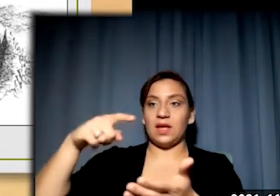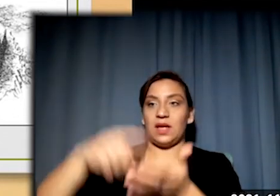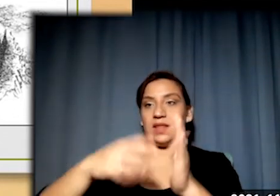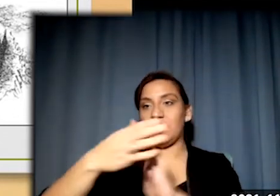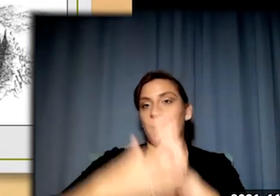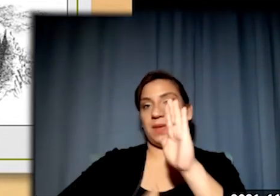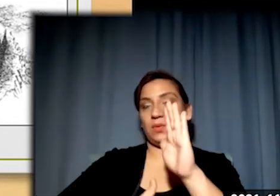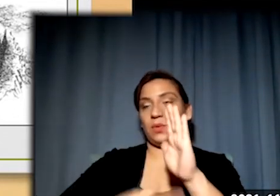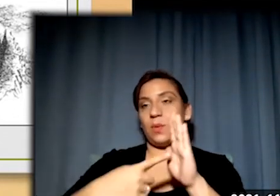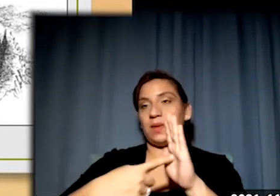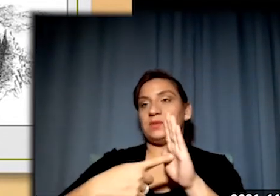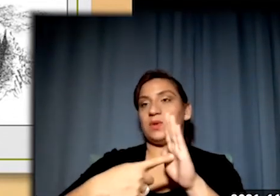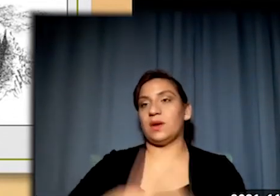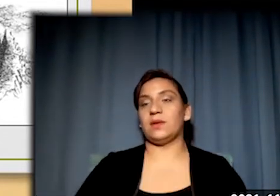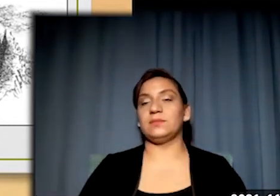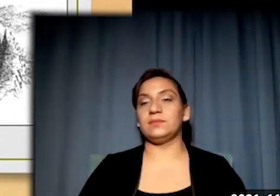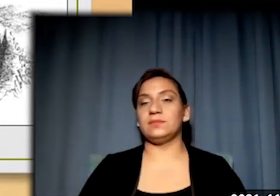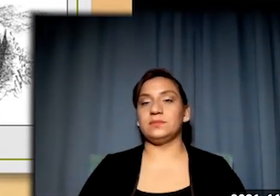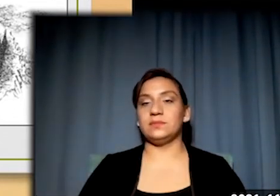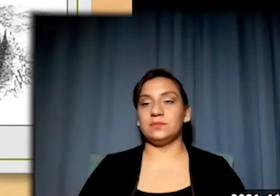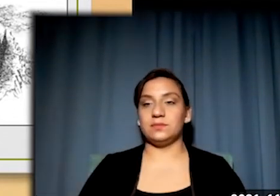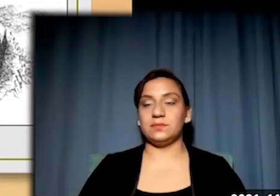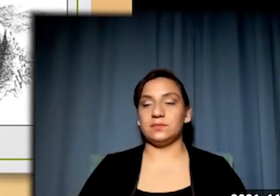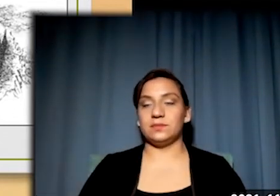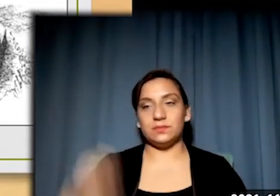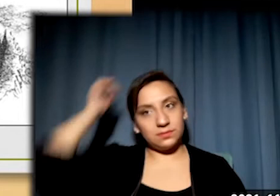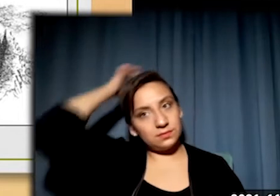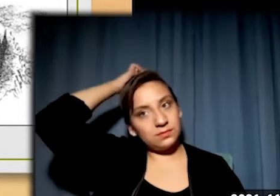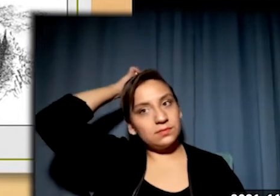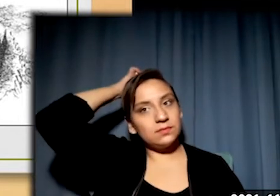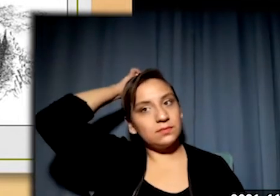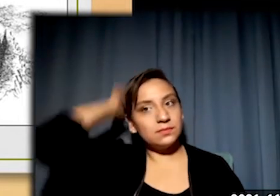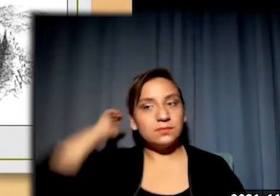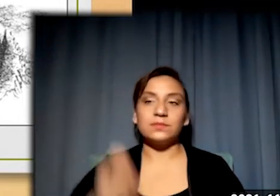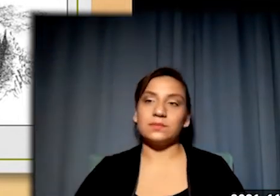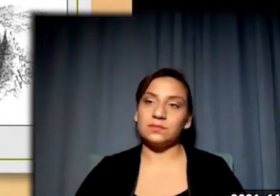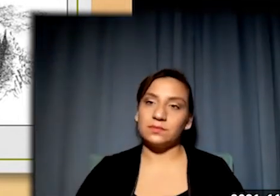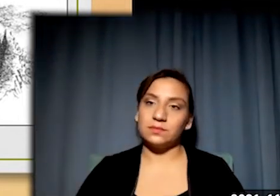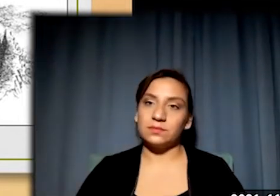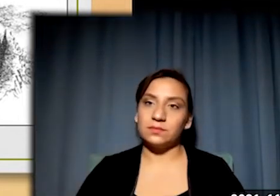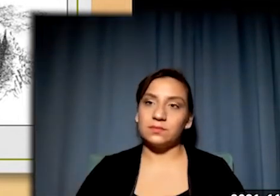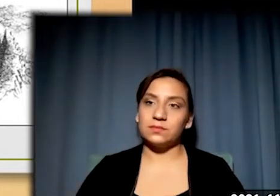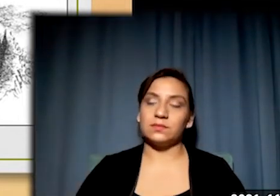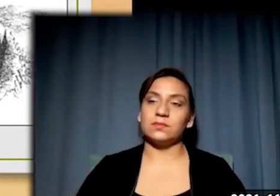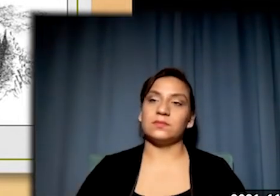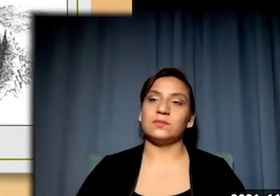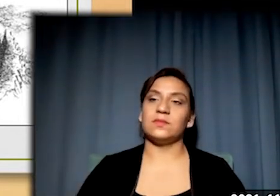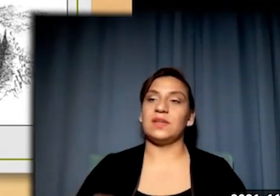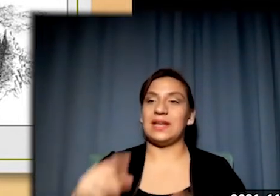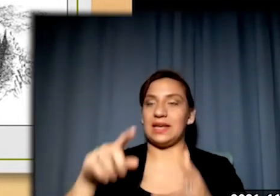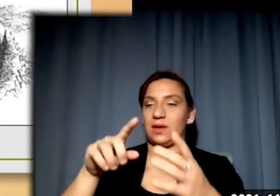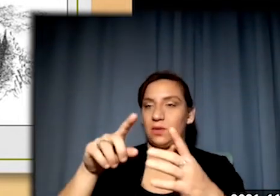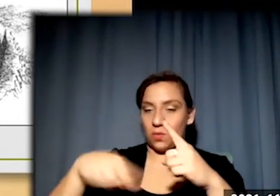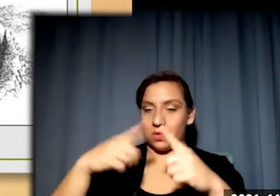This chapter mentions the curious case of the retired commander Virgil Baker, who obtained from the Department of the Navy a